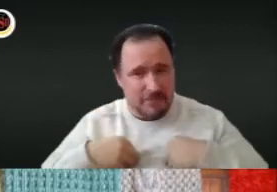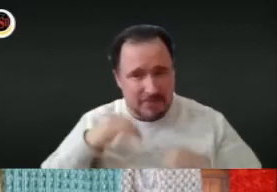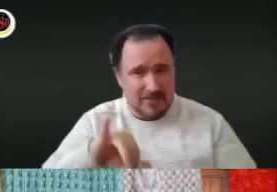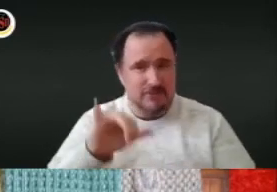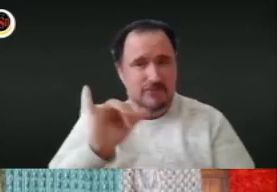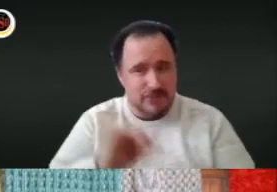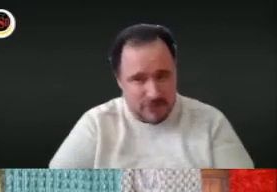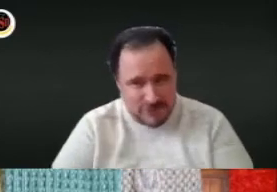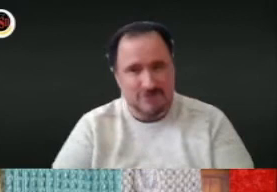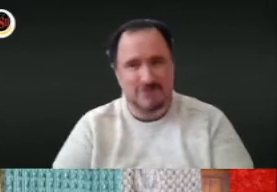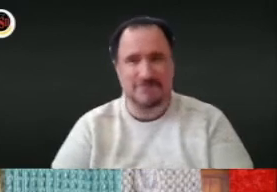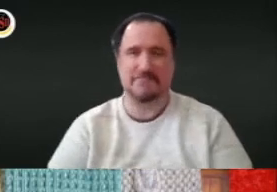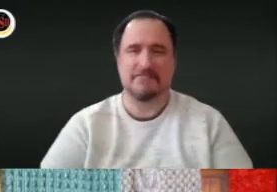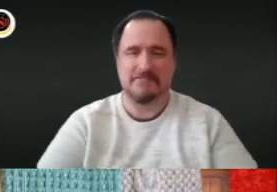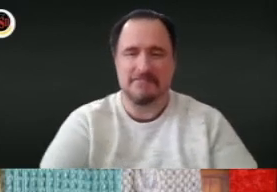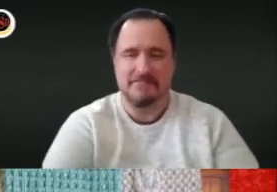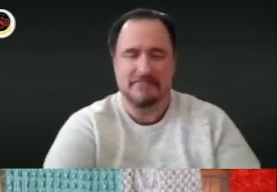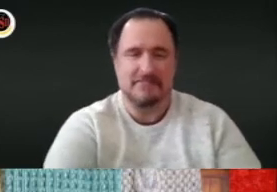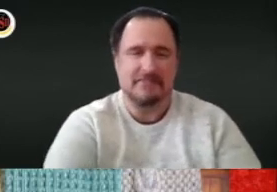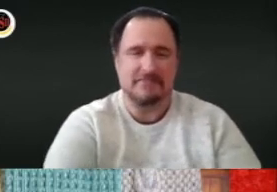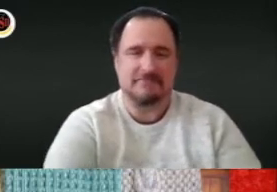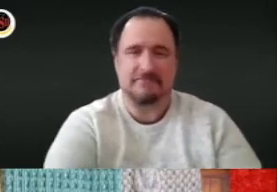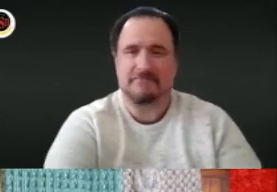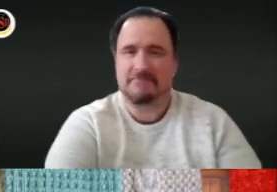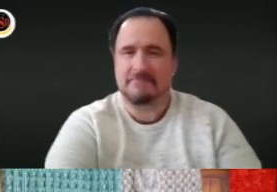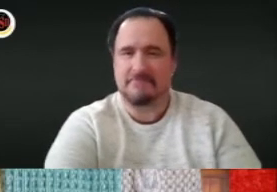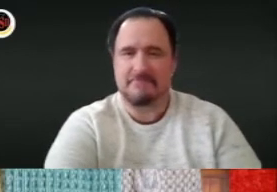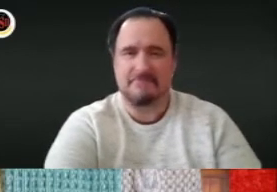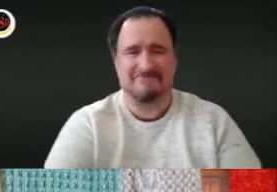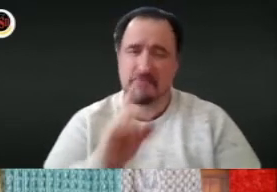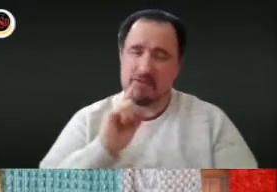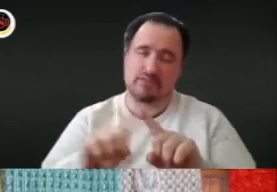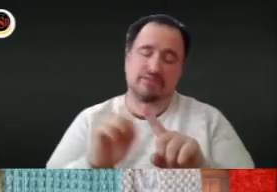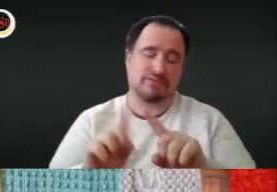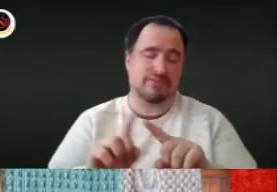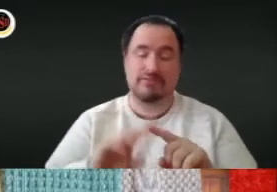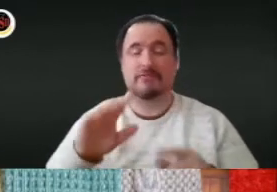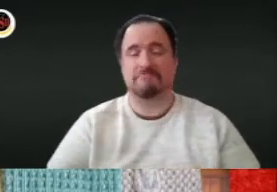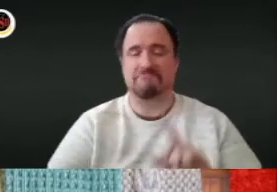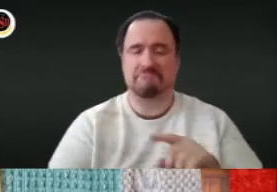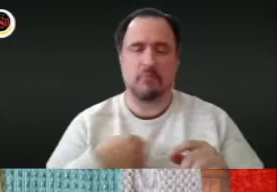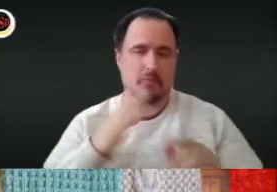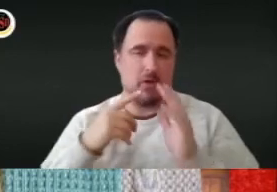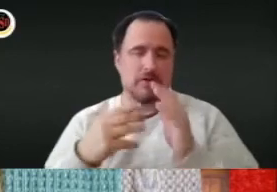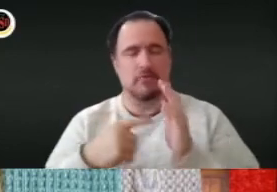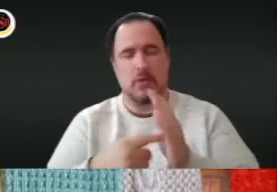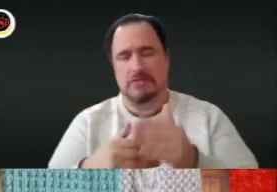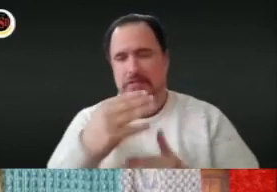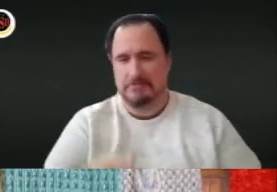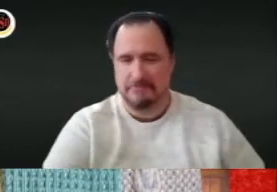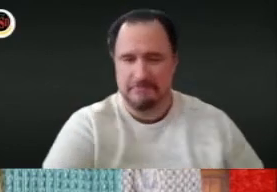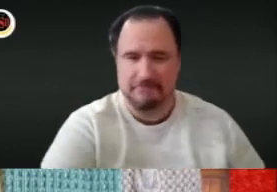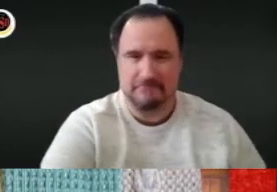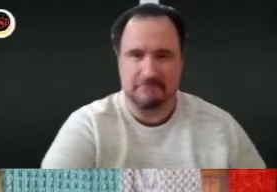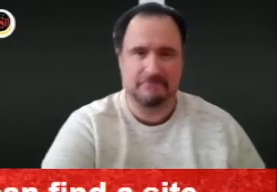So there are plenty of other people who need help, who I can accept those people as well. I will show you